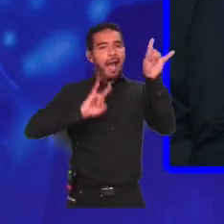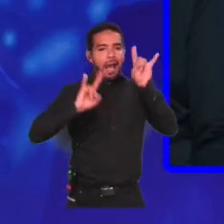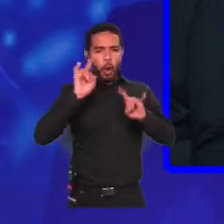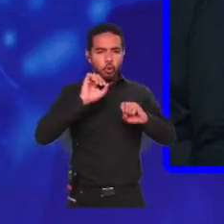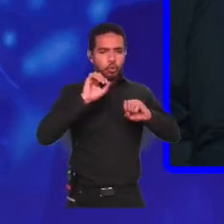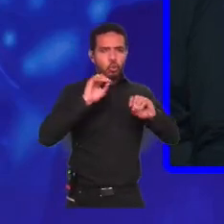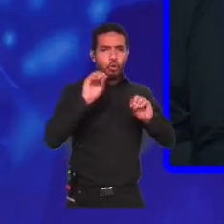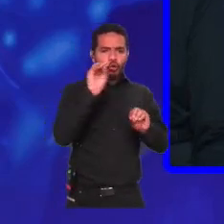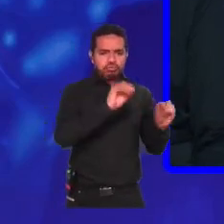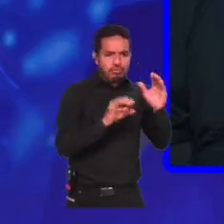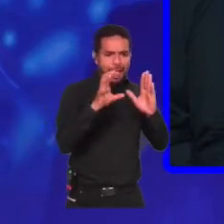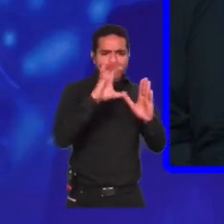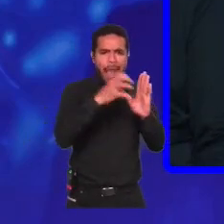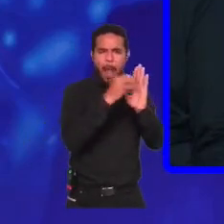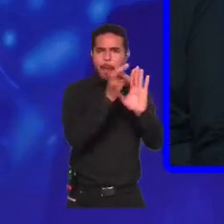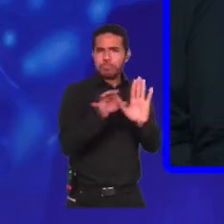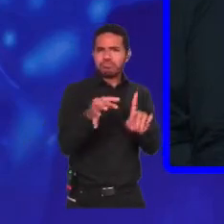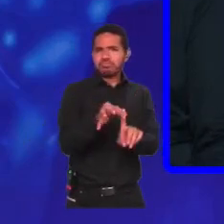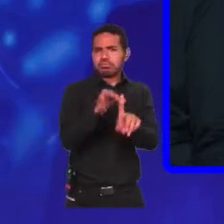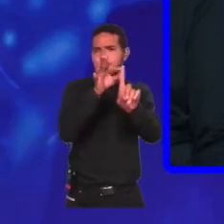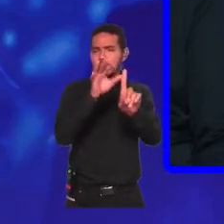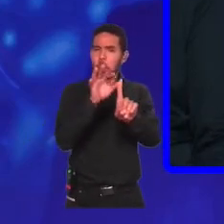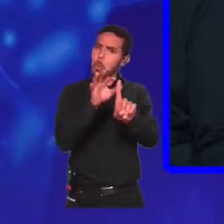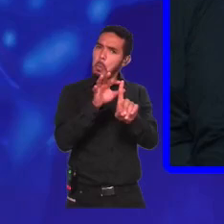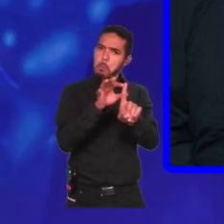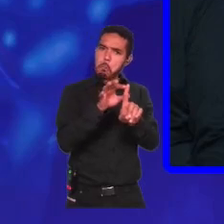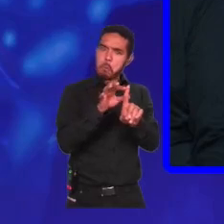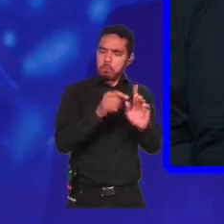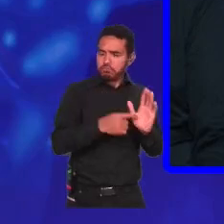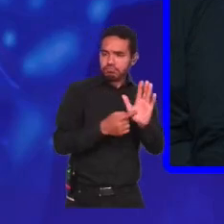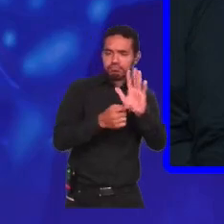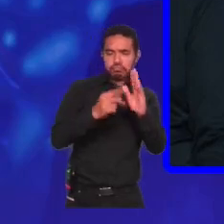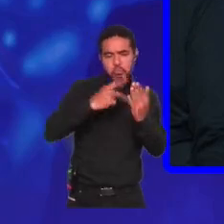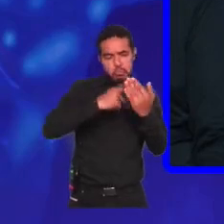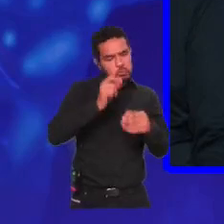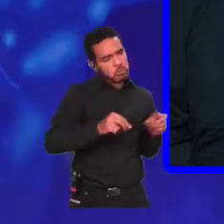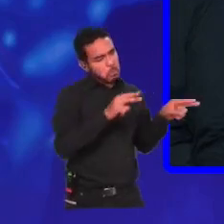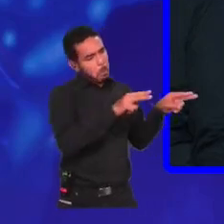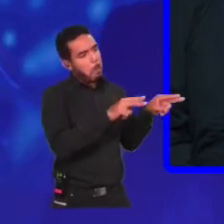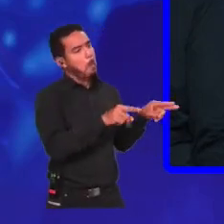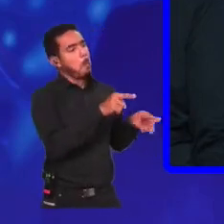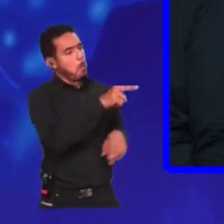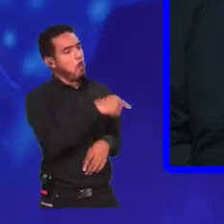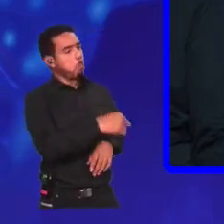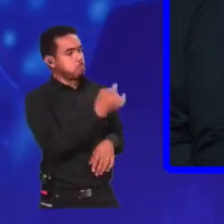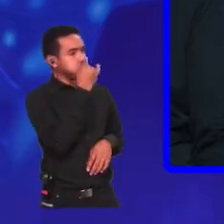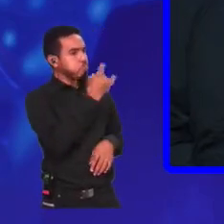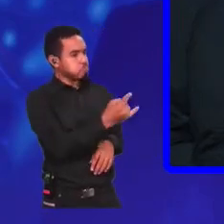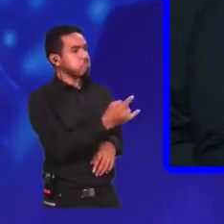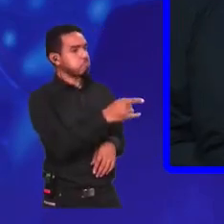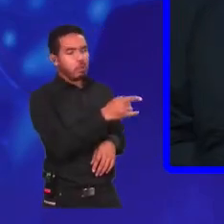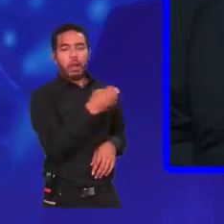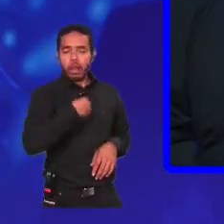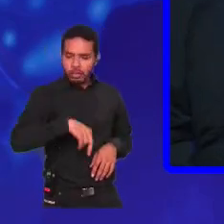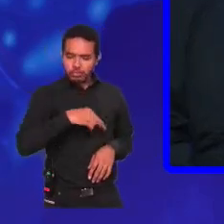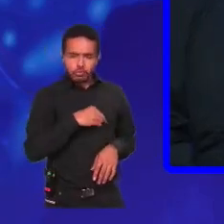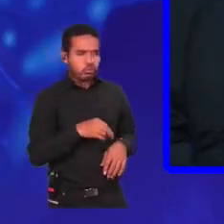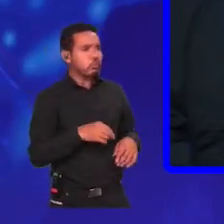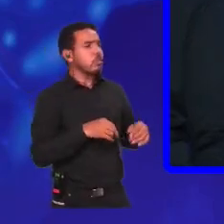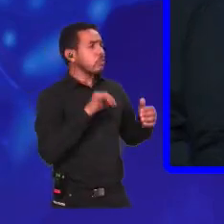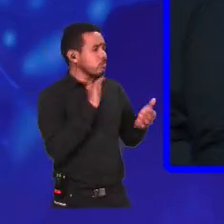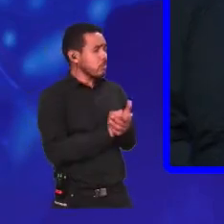very passionate about it. They put a project out there. And we read the same websites that everybody reads, right? We're